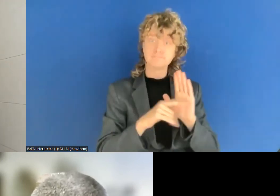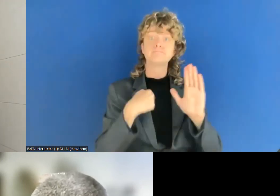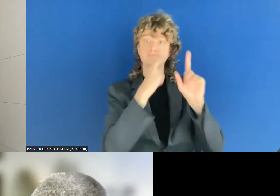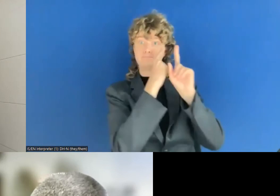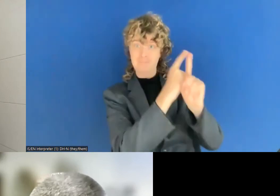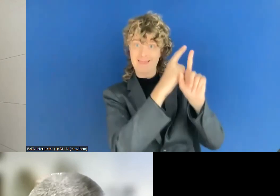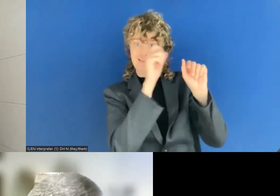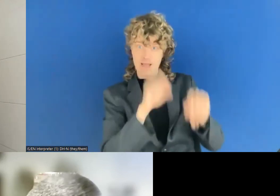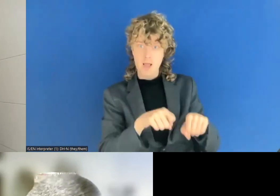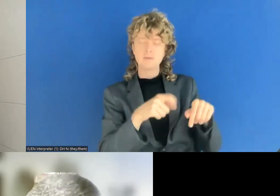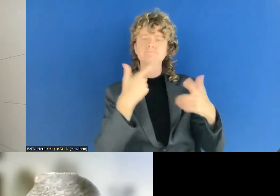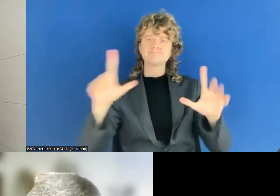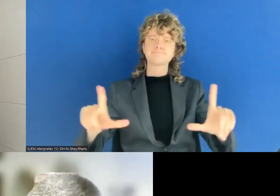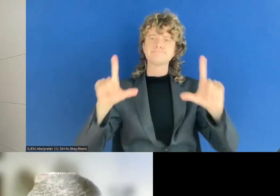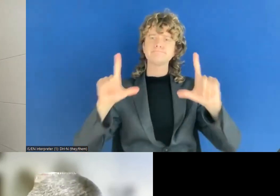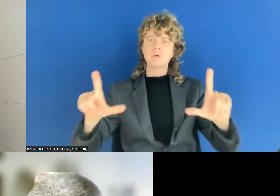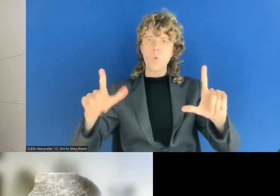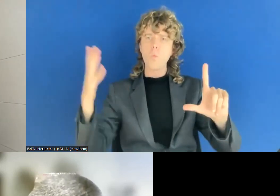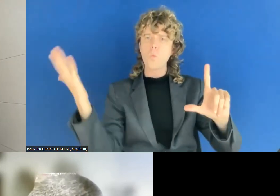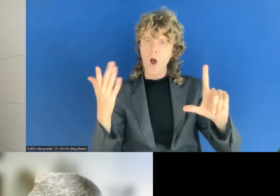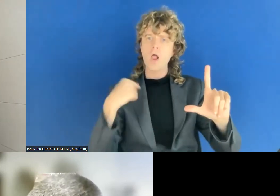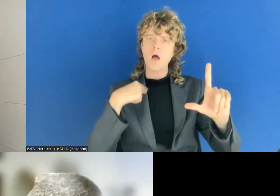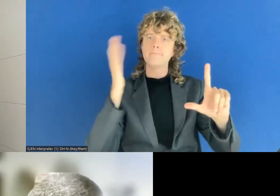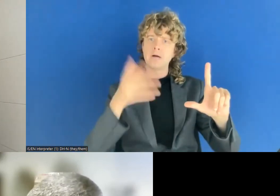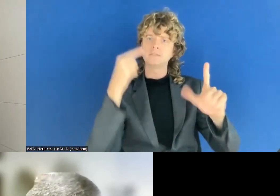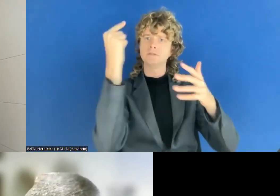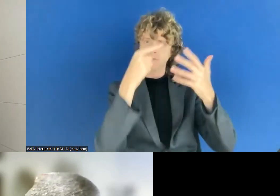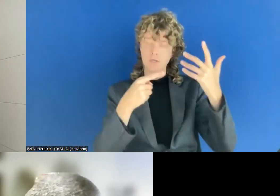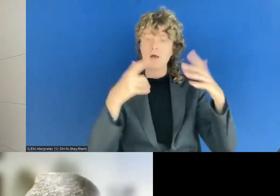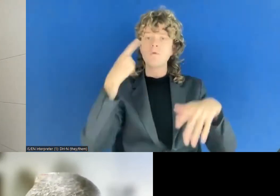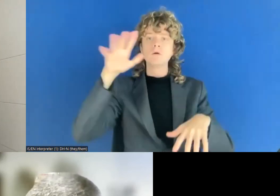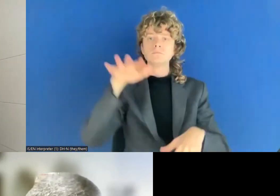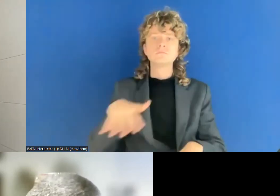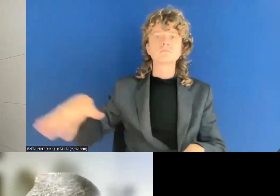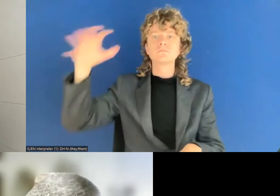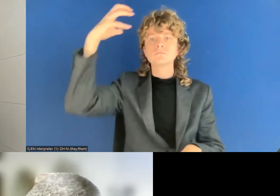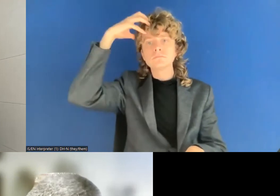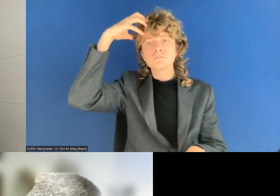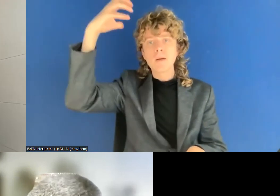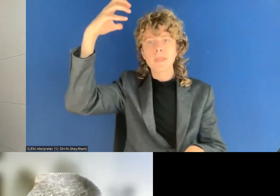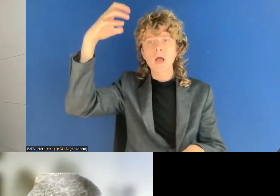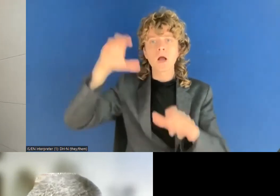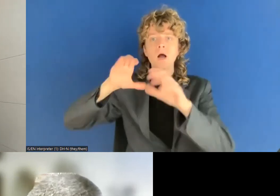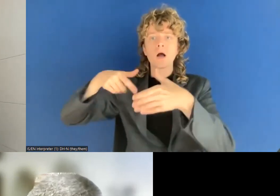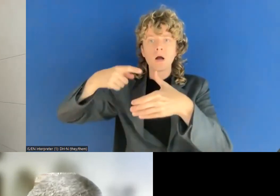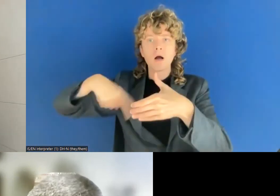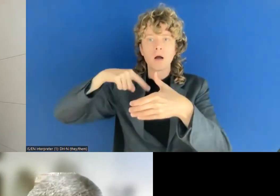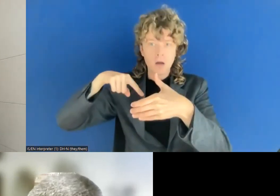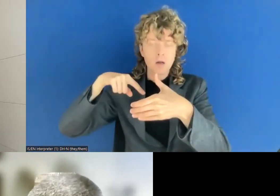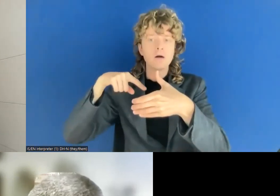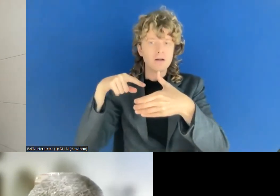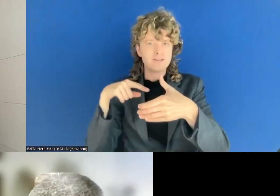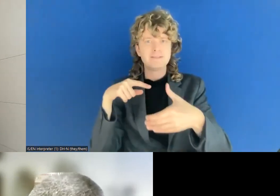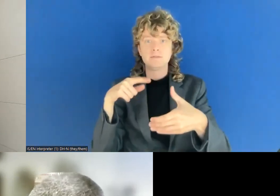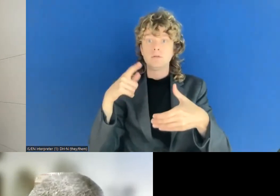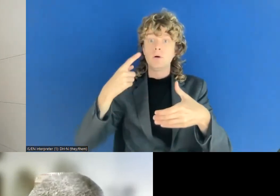developed in public sector body has to meet, so WCAG compliance is secured from the start, and to minimize the accessibility